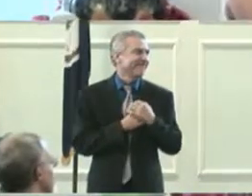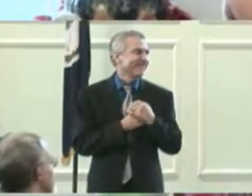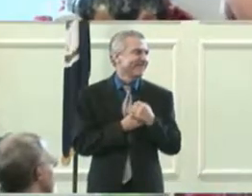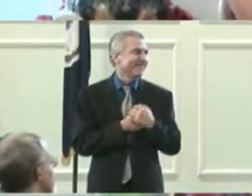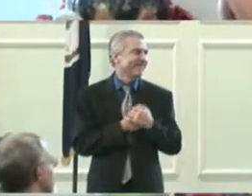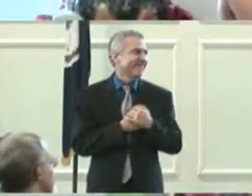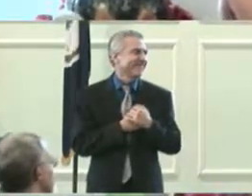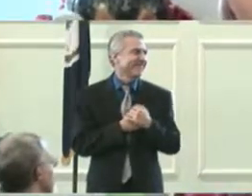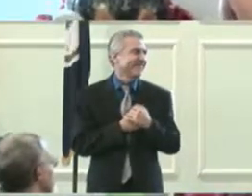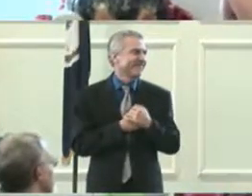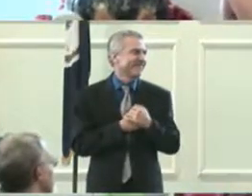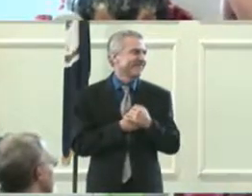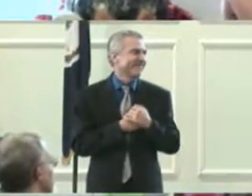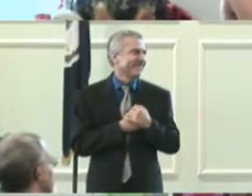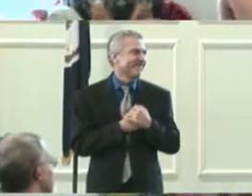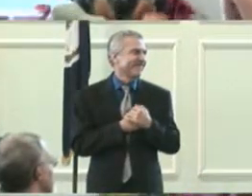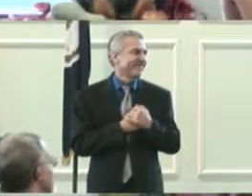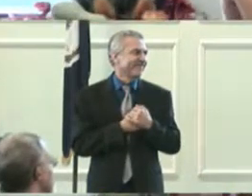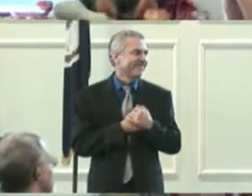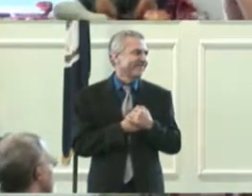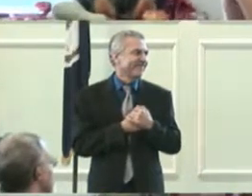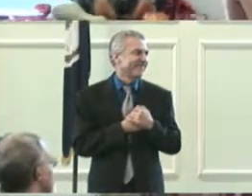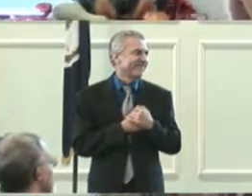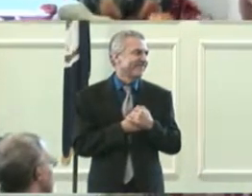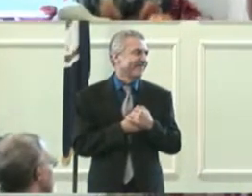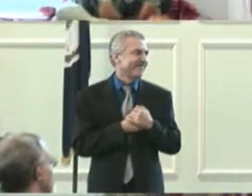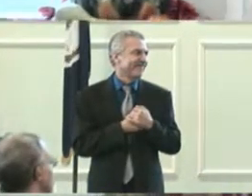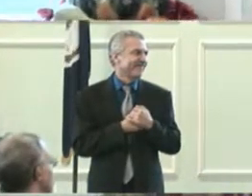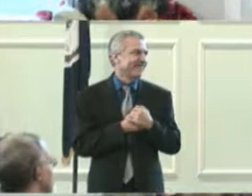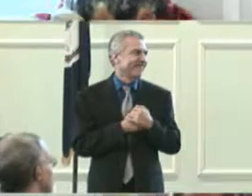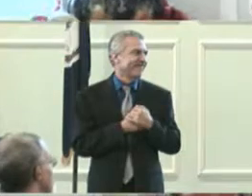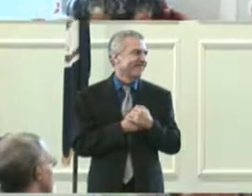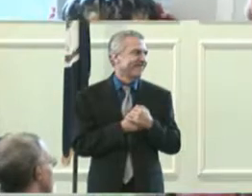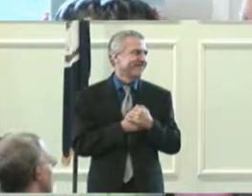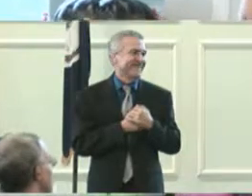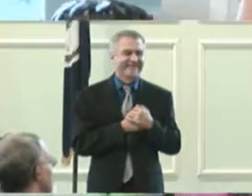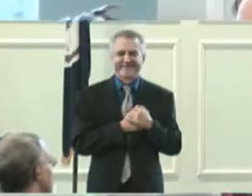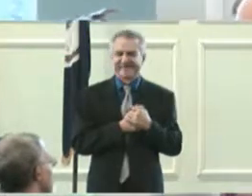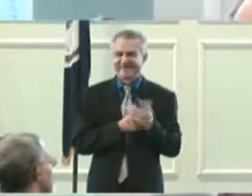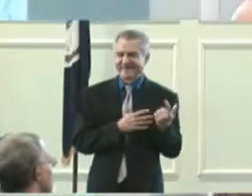and anyhow, it better be me.